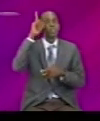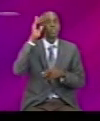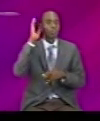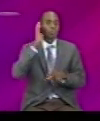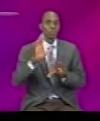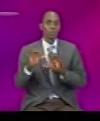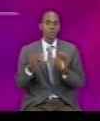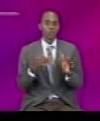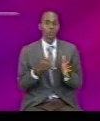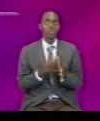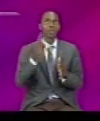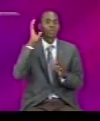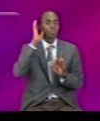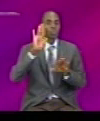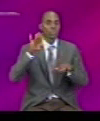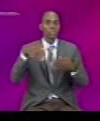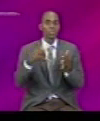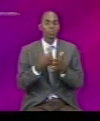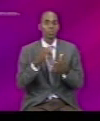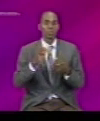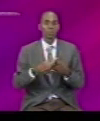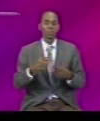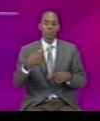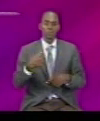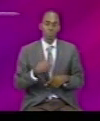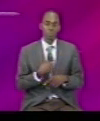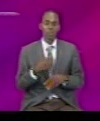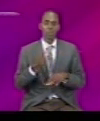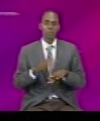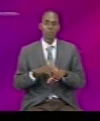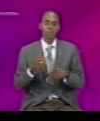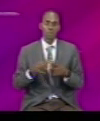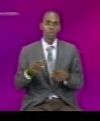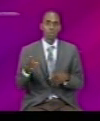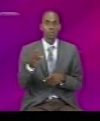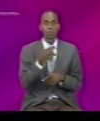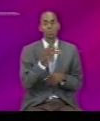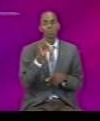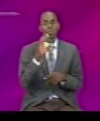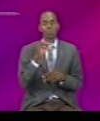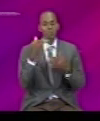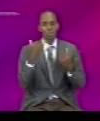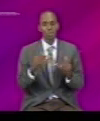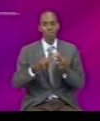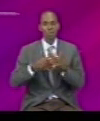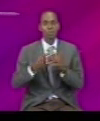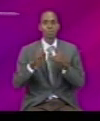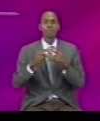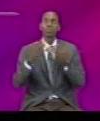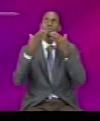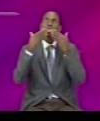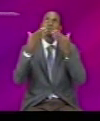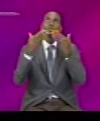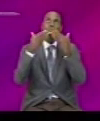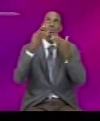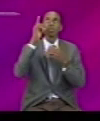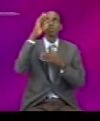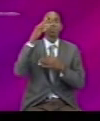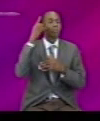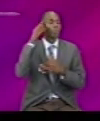will give it unto me. He will give it unto you. And so let's bless the name of the Lord for answering our